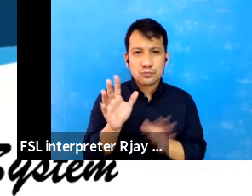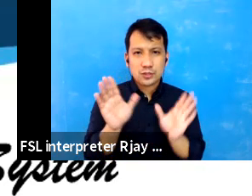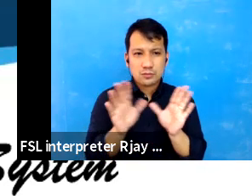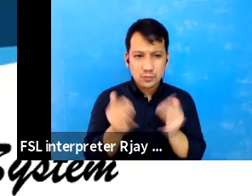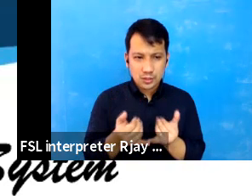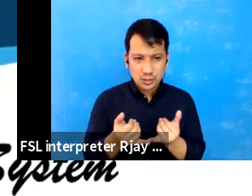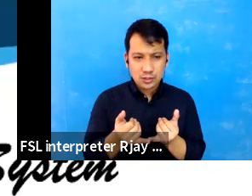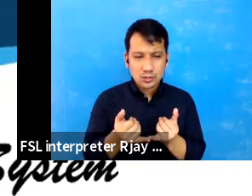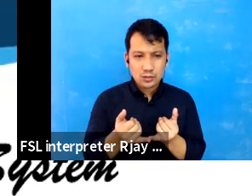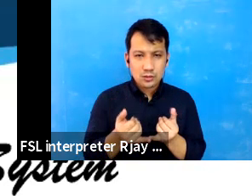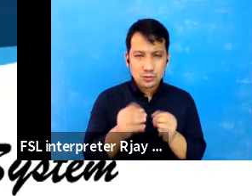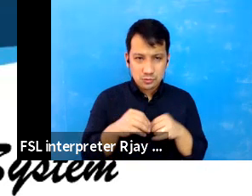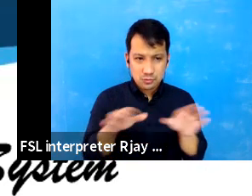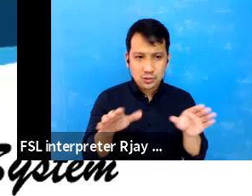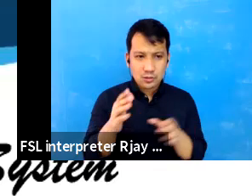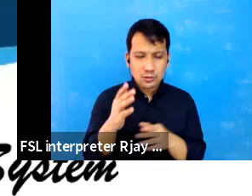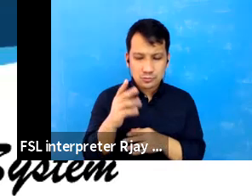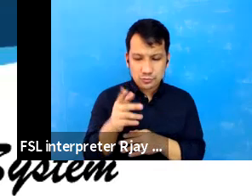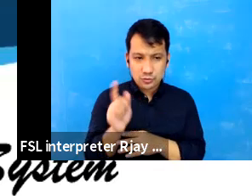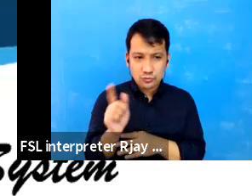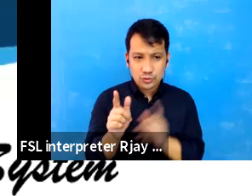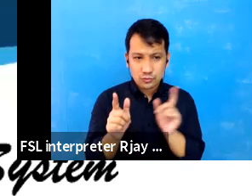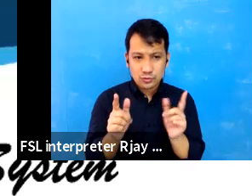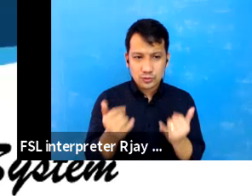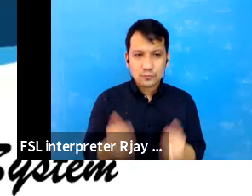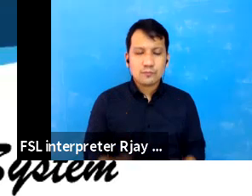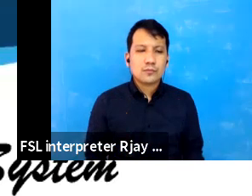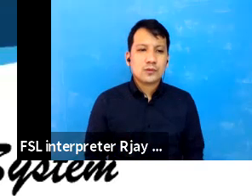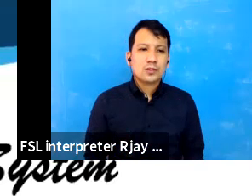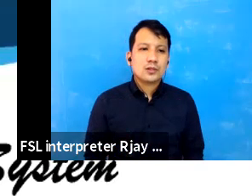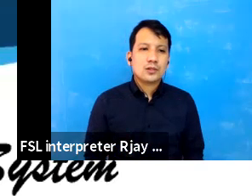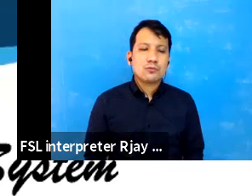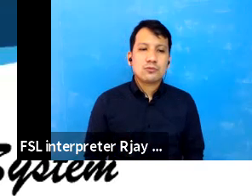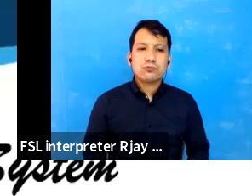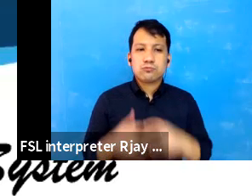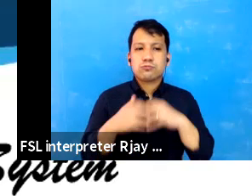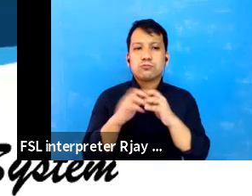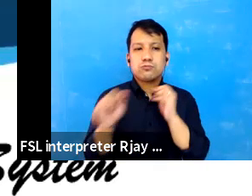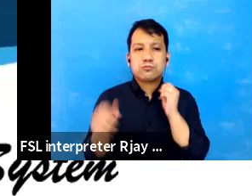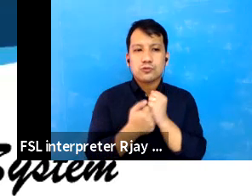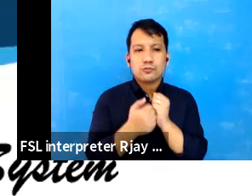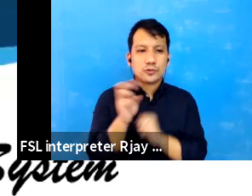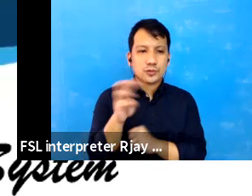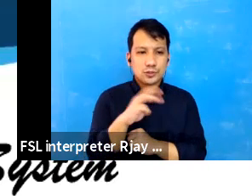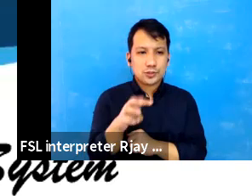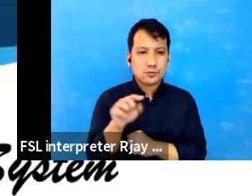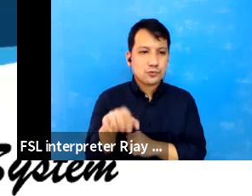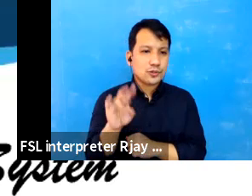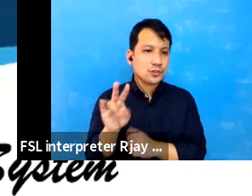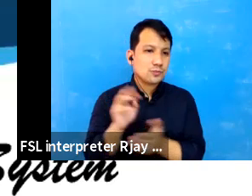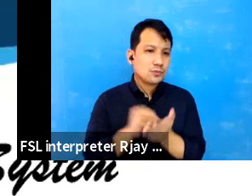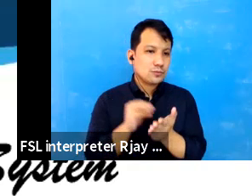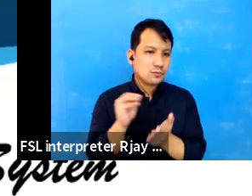barangays province-wide in 2020, with fund support of 66.7